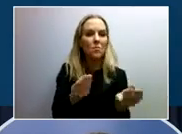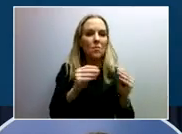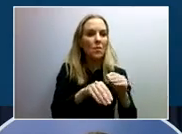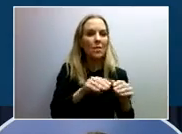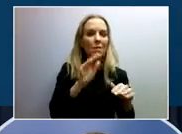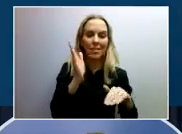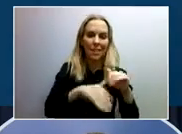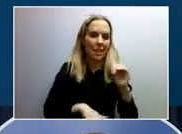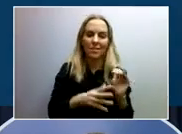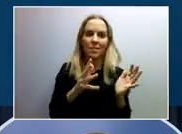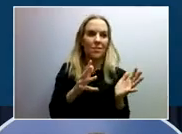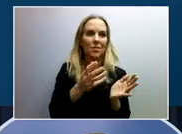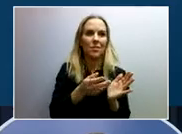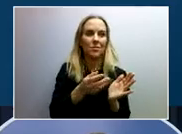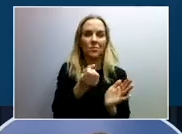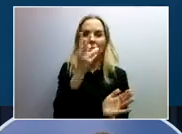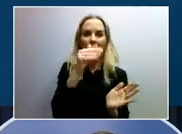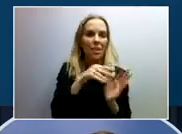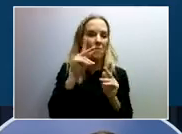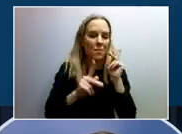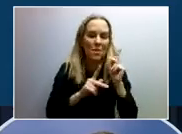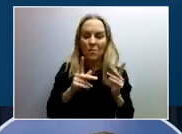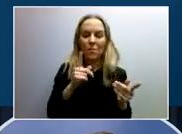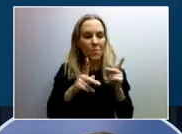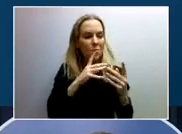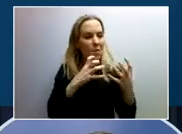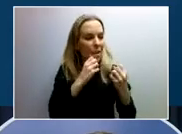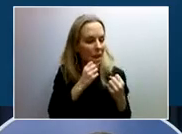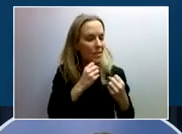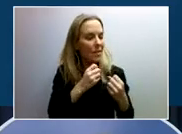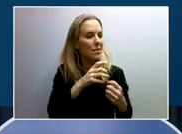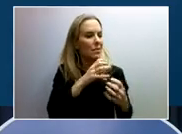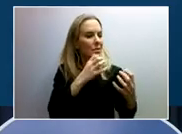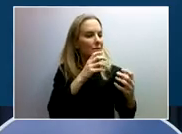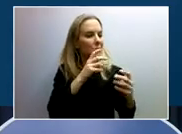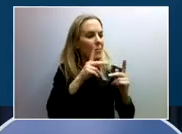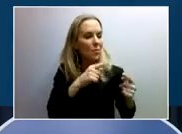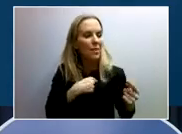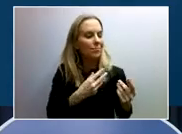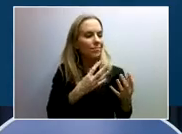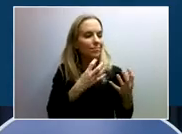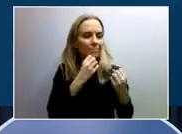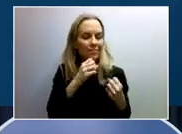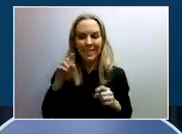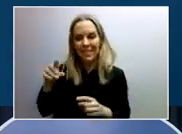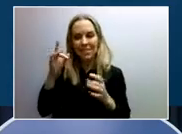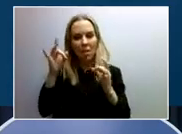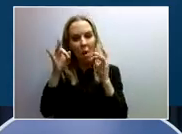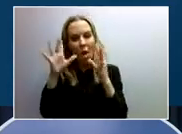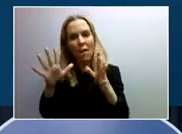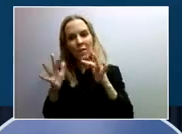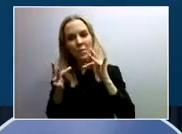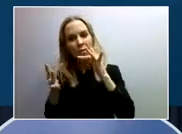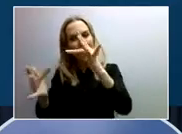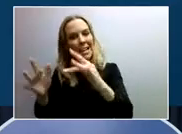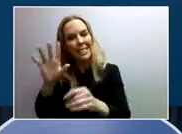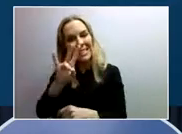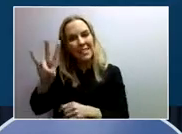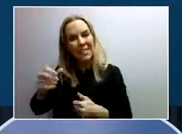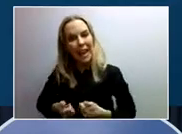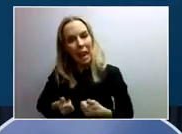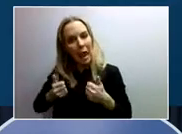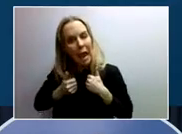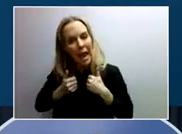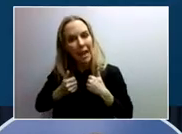and people that we love. Deadly tornadoes that just took 77 lives, including a child only